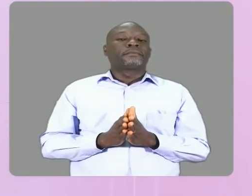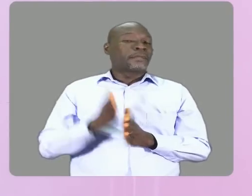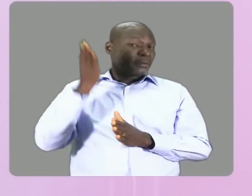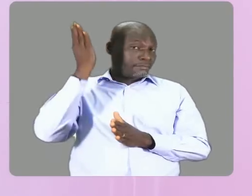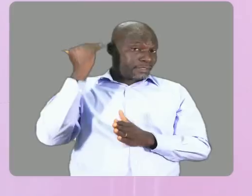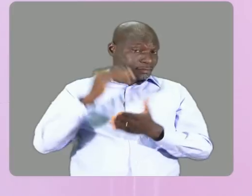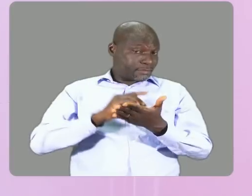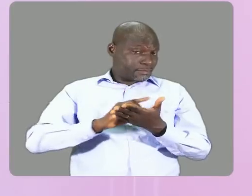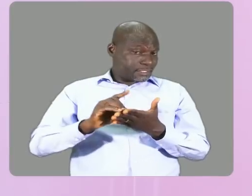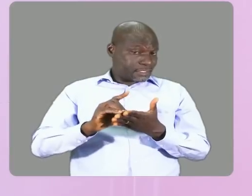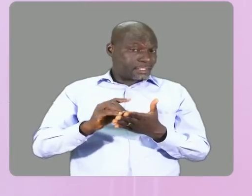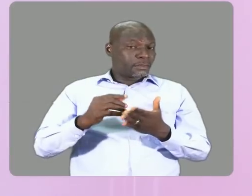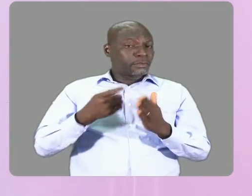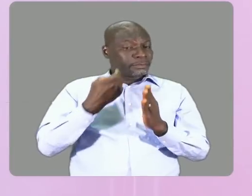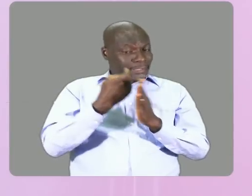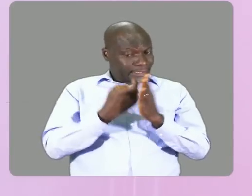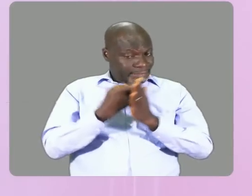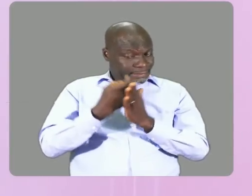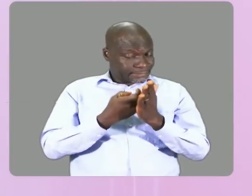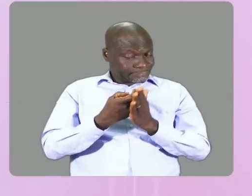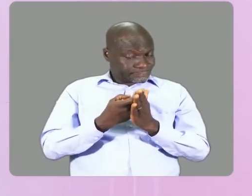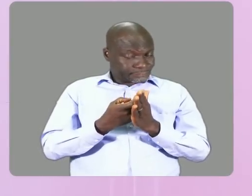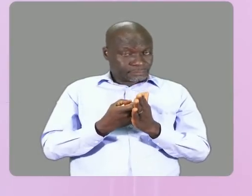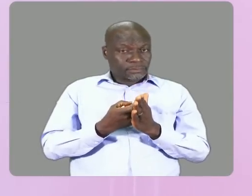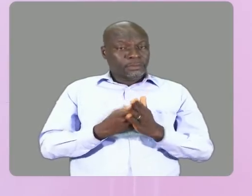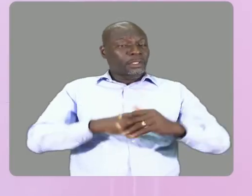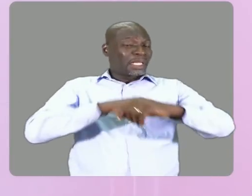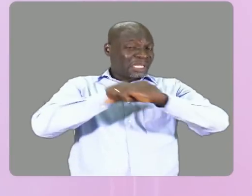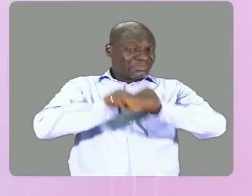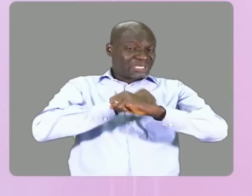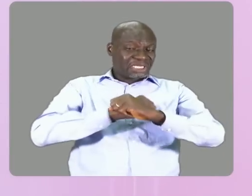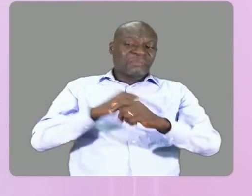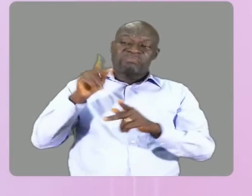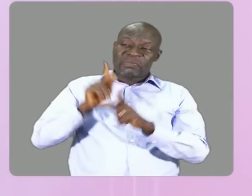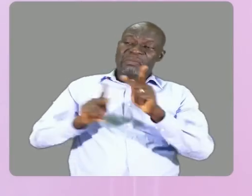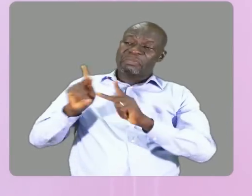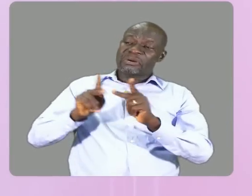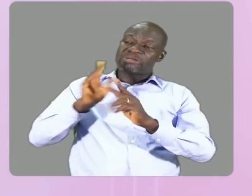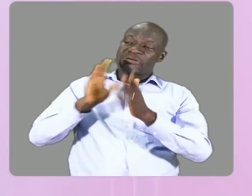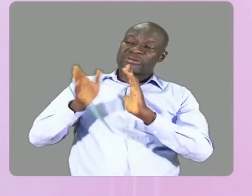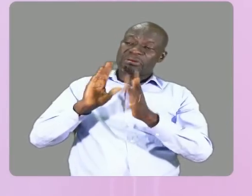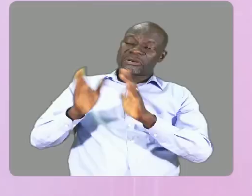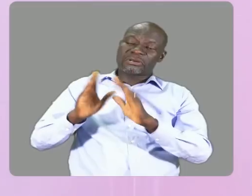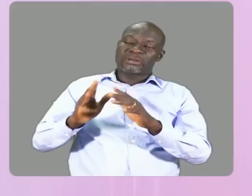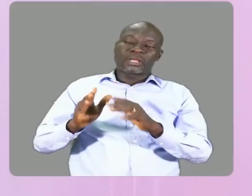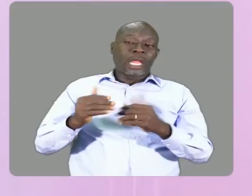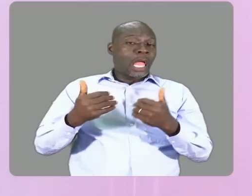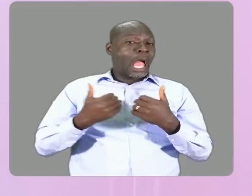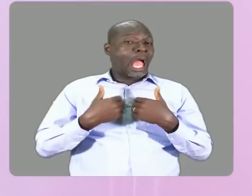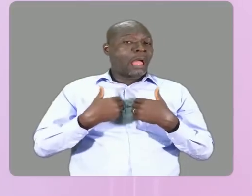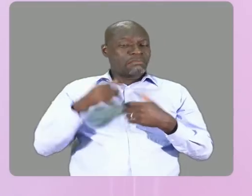near last week betwe wadwe egina so ne se ahobanbo na omo eka no yewo